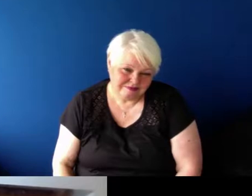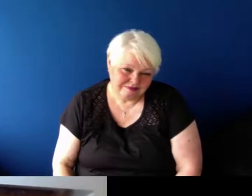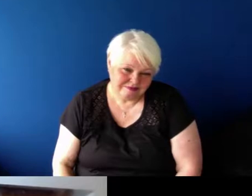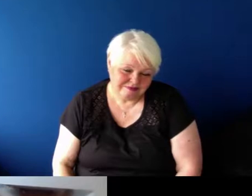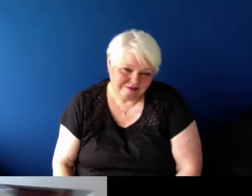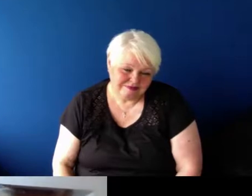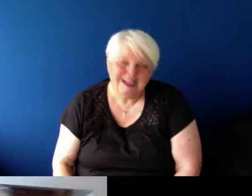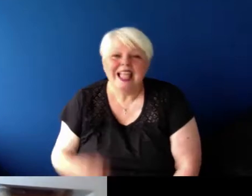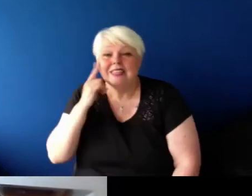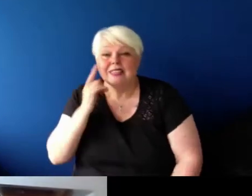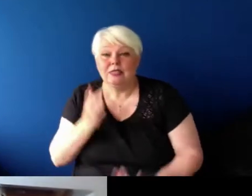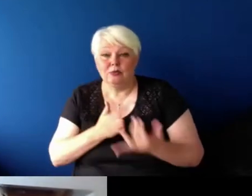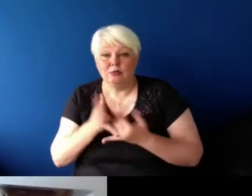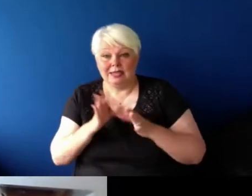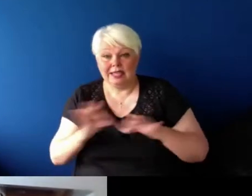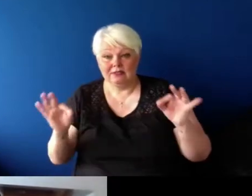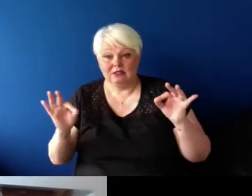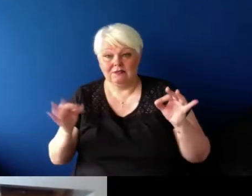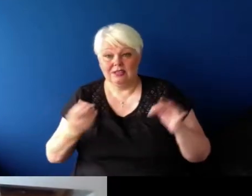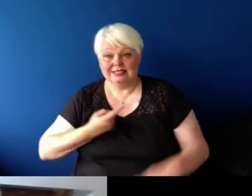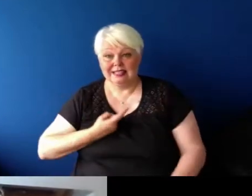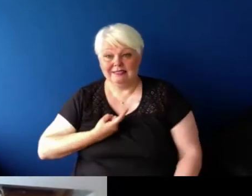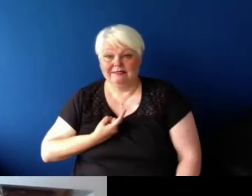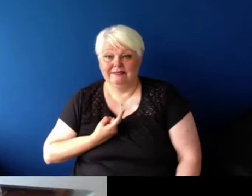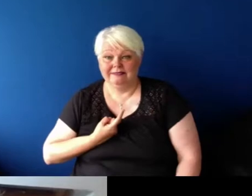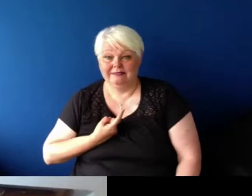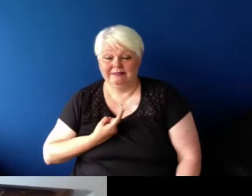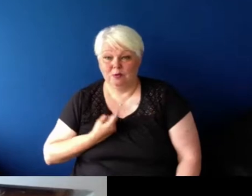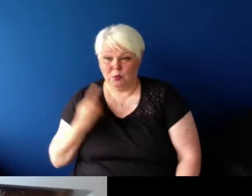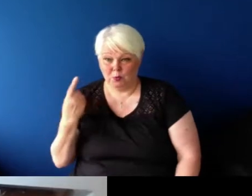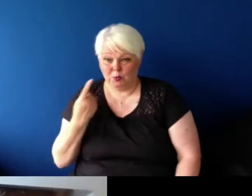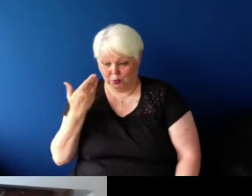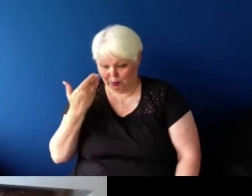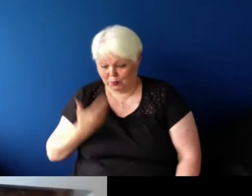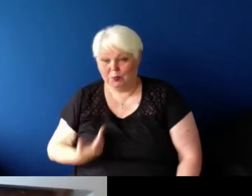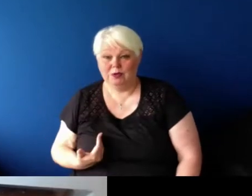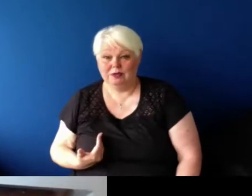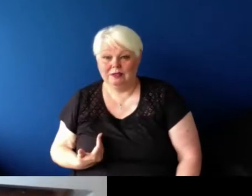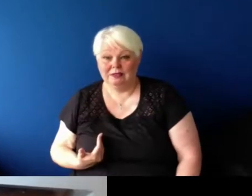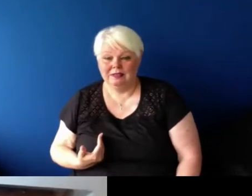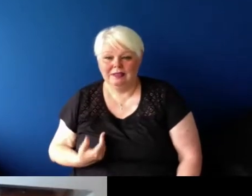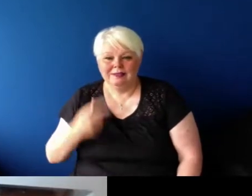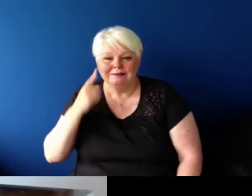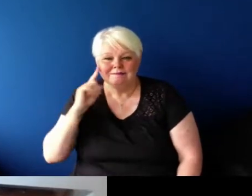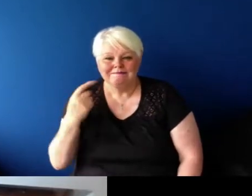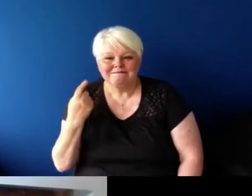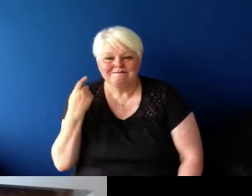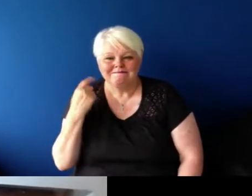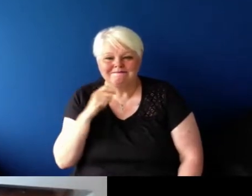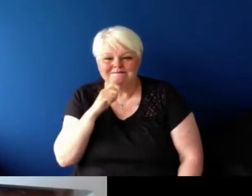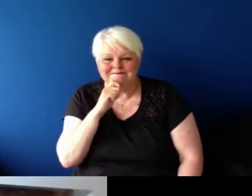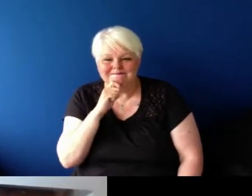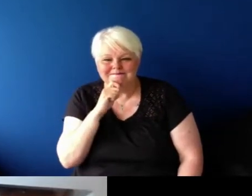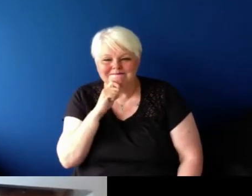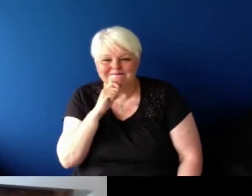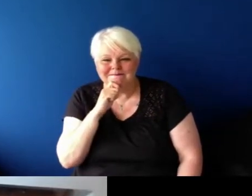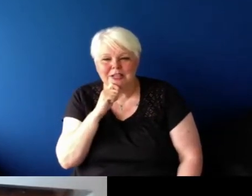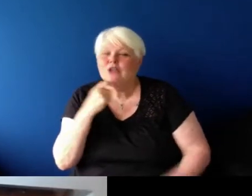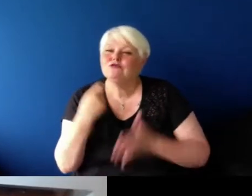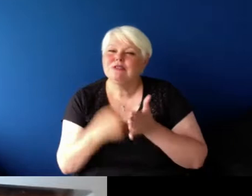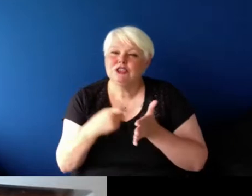I think through the gift of being yourself and who you are, but I think, you know, thinking of Richard, I think about creativity